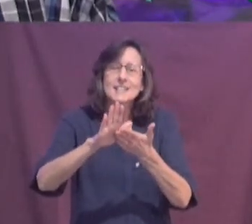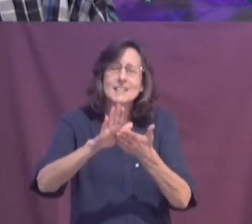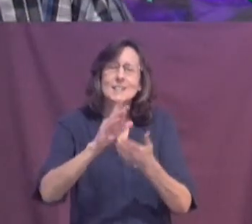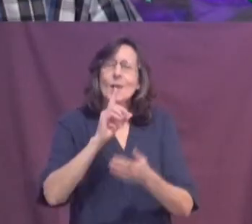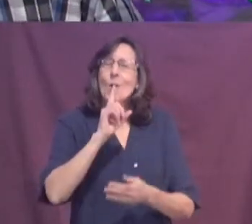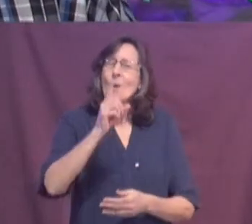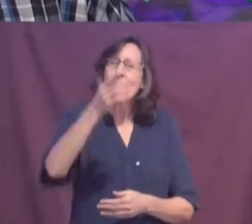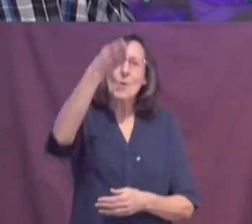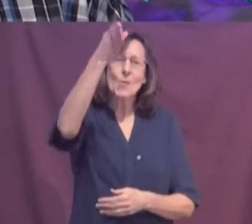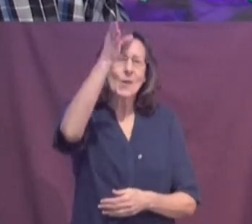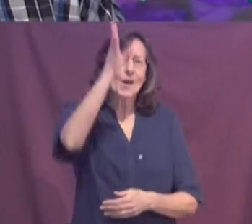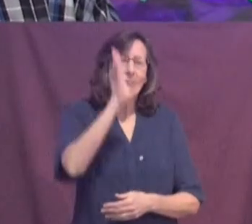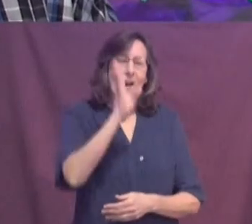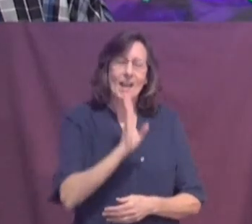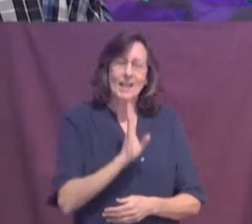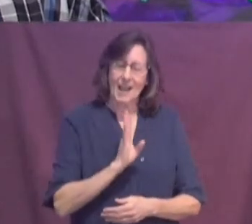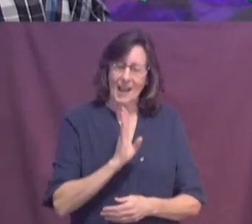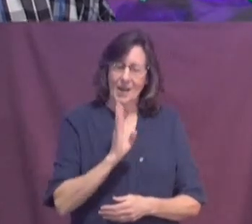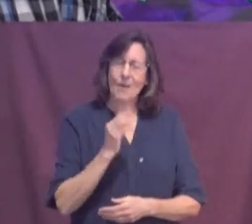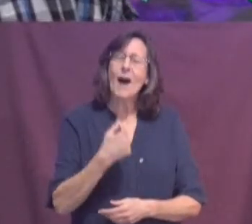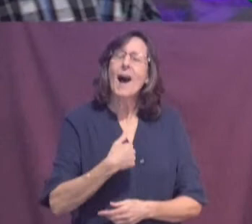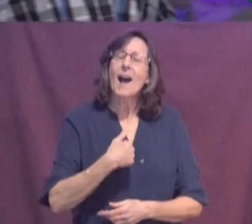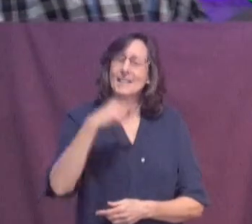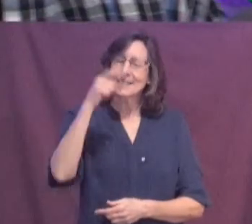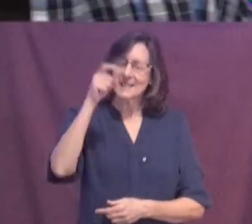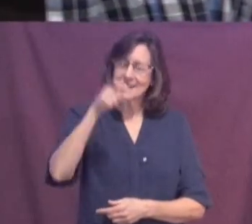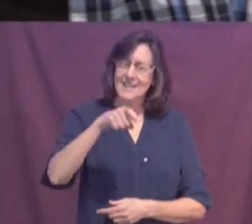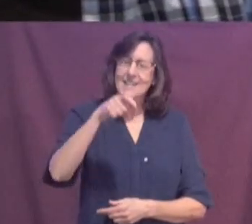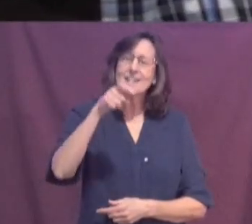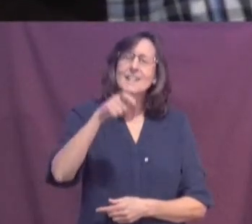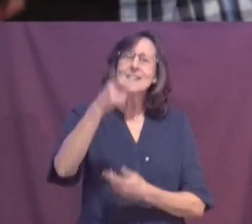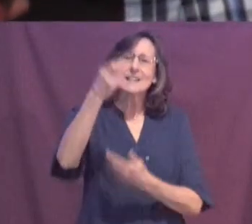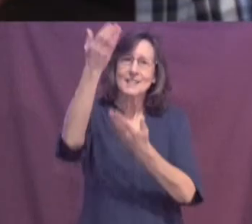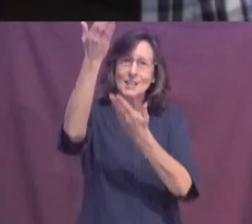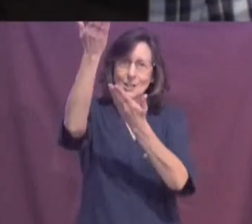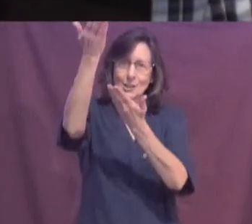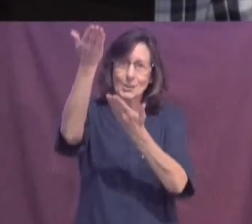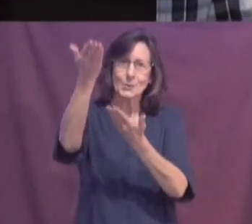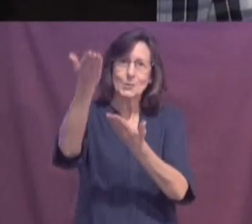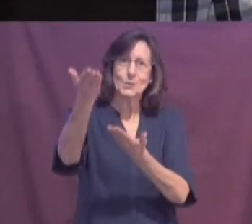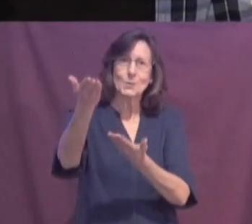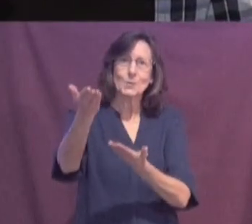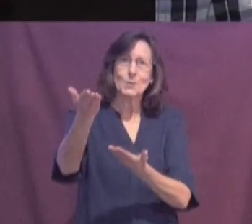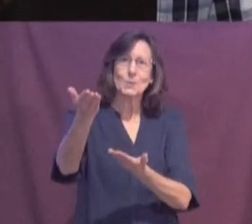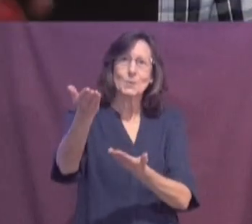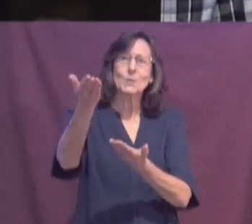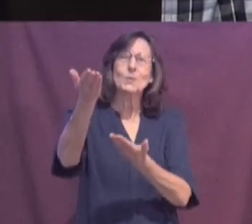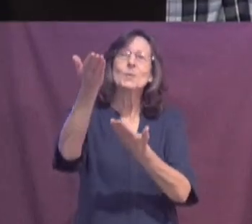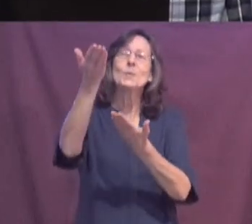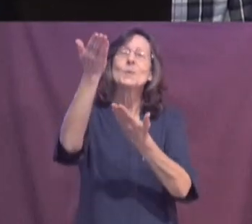righteousness. Oh God, how I need you.